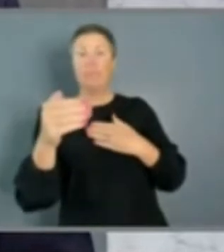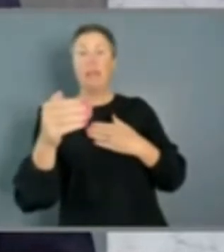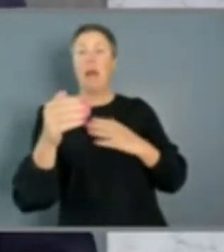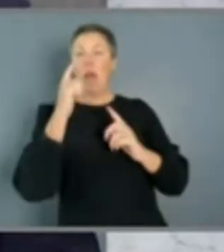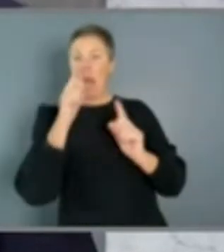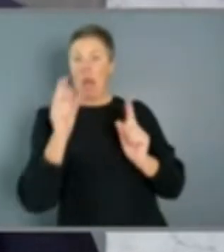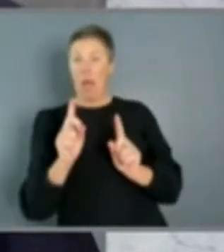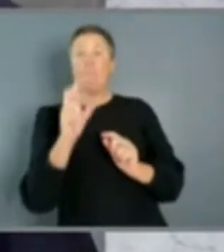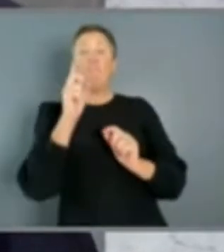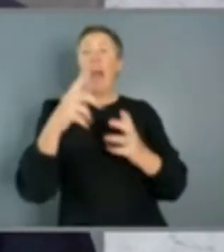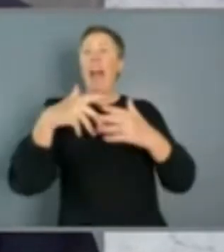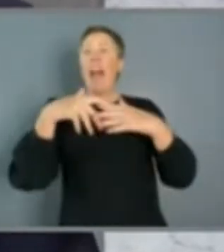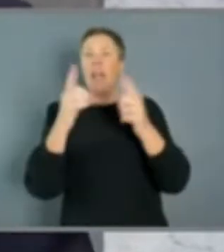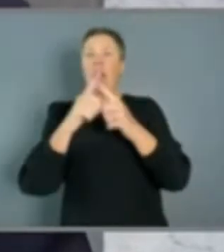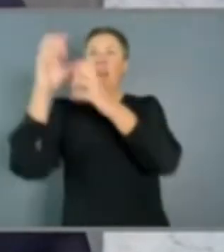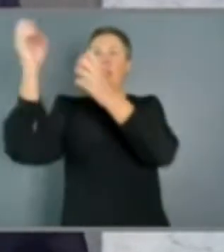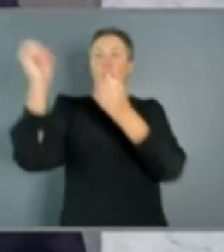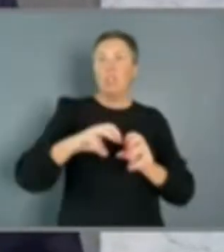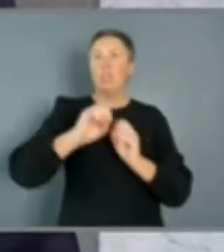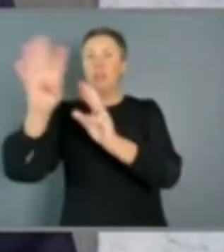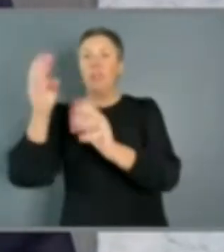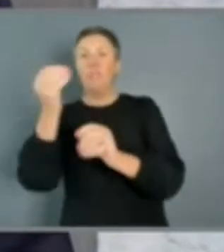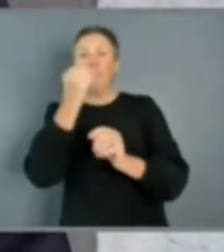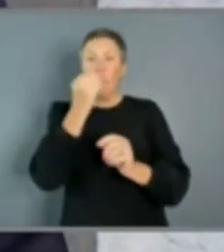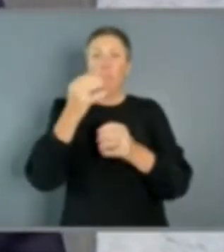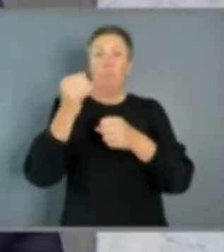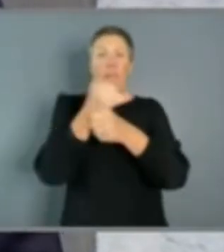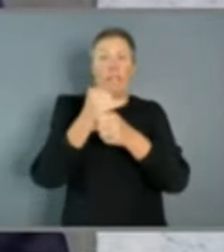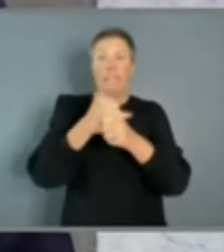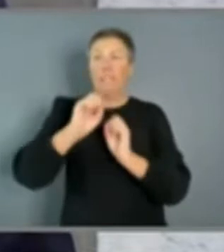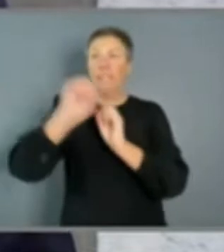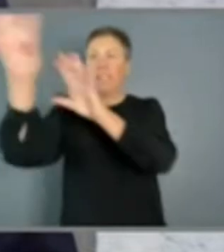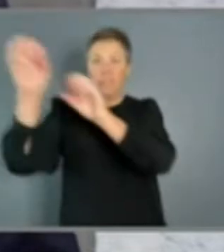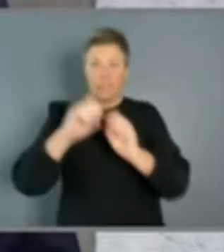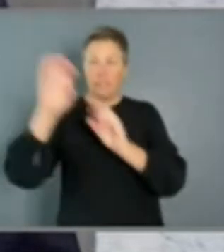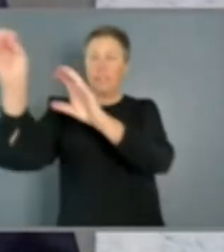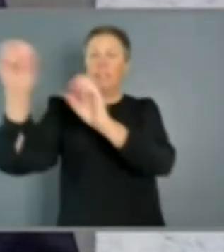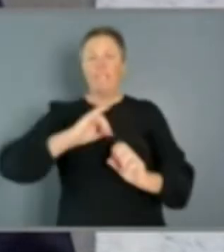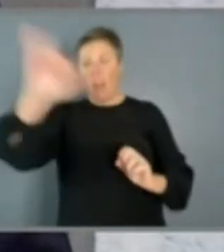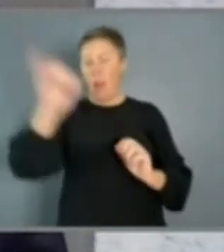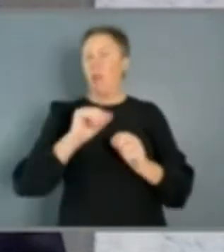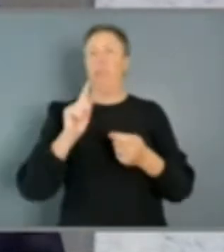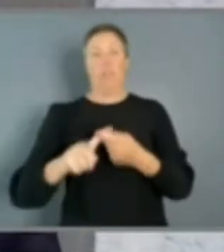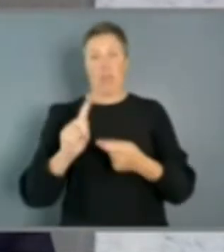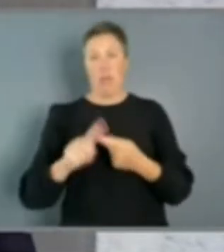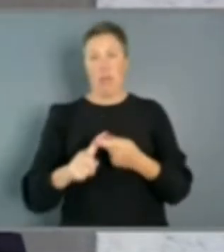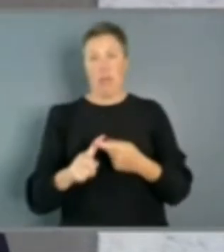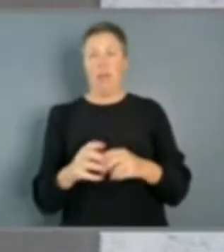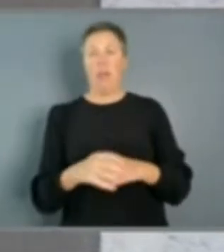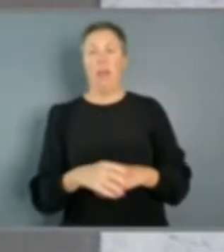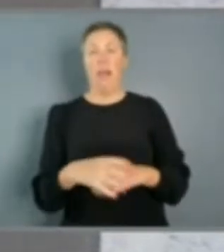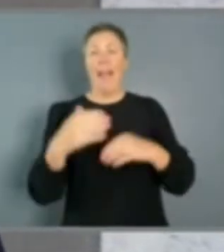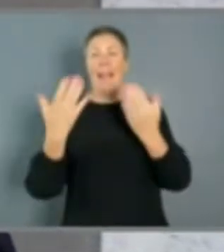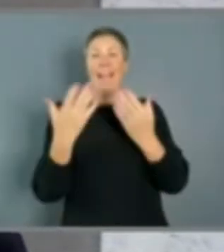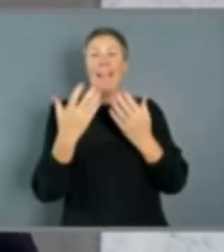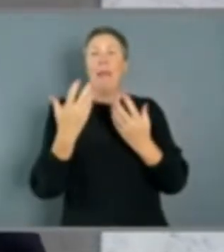and will be supported to ensure that necessary supplies are able to get from Cairns to Papua New Guinea. We'll be suspending all charter flights from Papua New